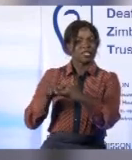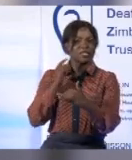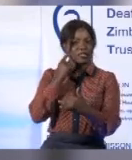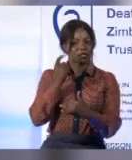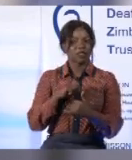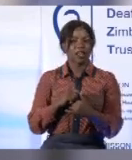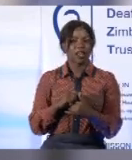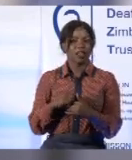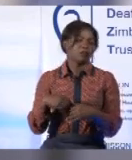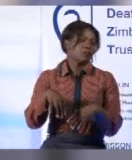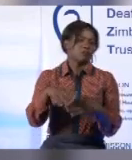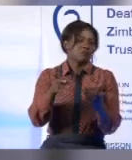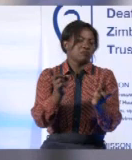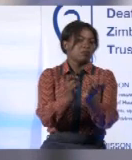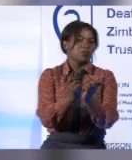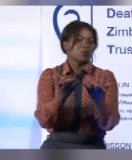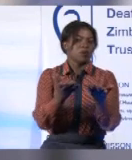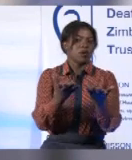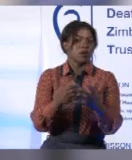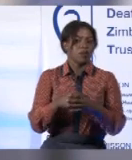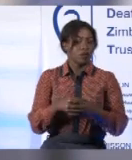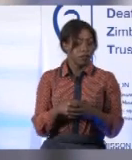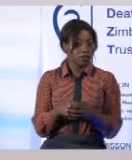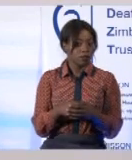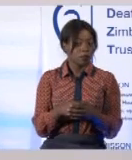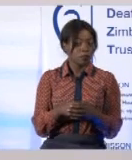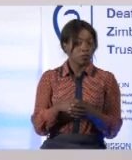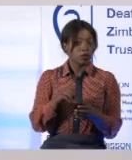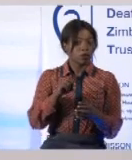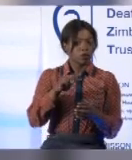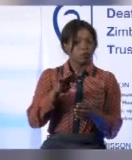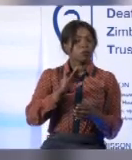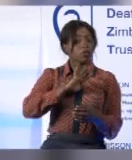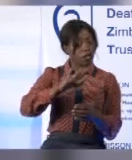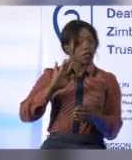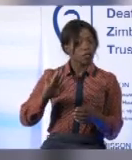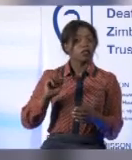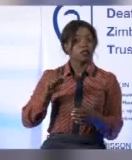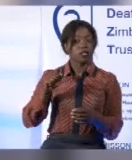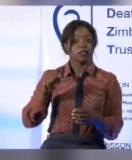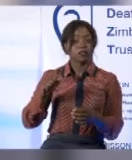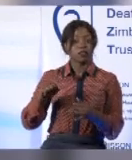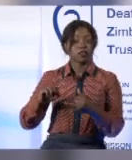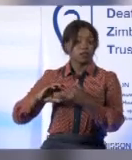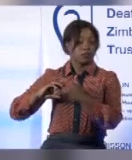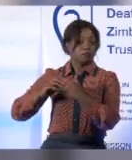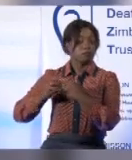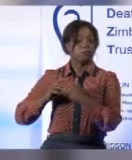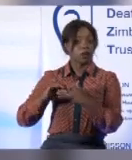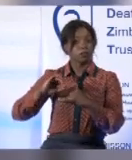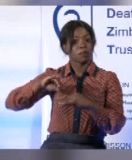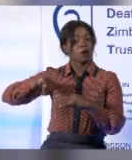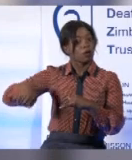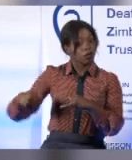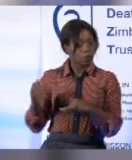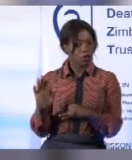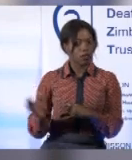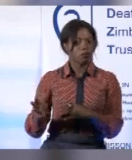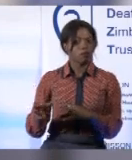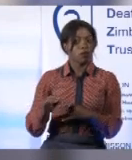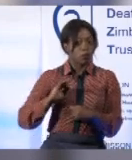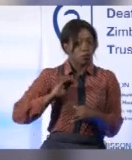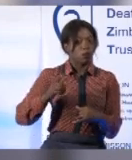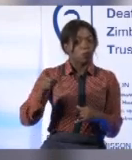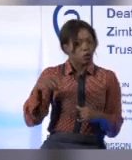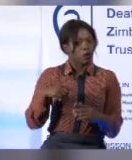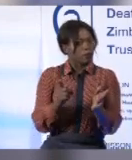the husband, you know. To come to. You've got married clients? Yeah, I do have married clients. Okay. So, but with this